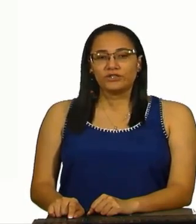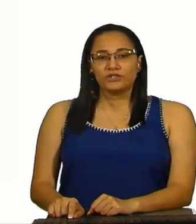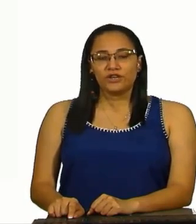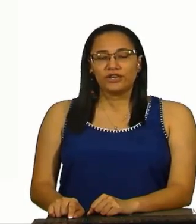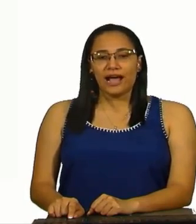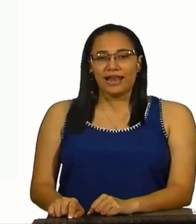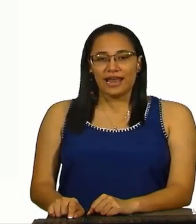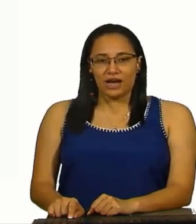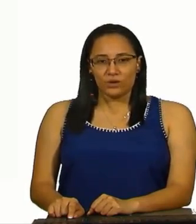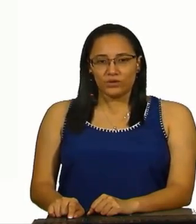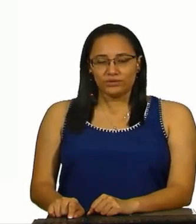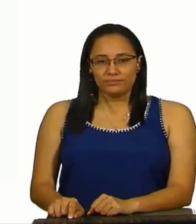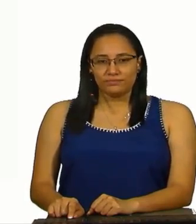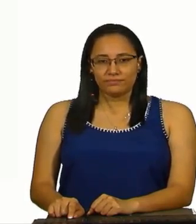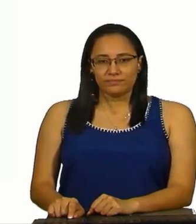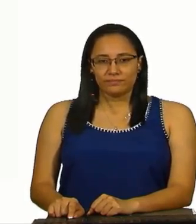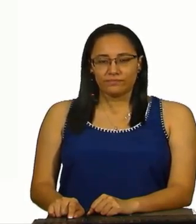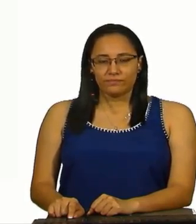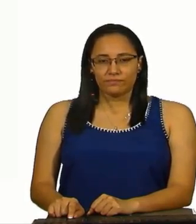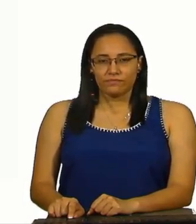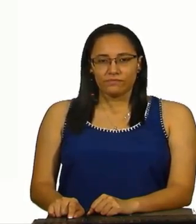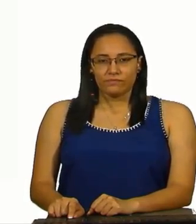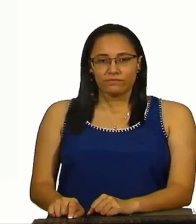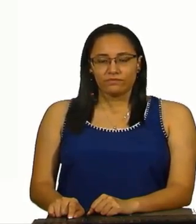We do not allow